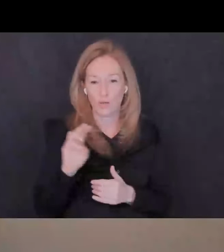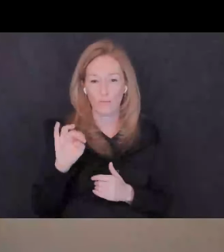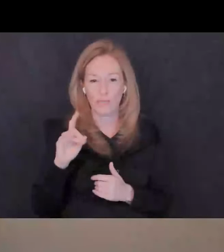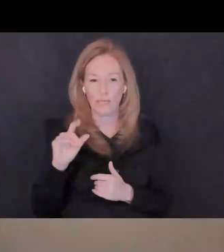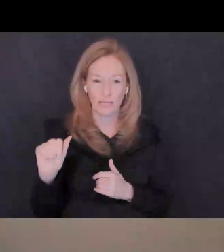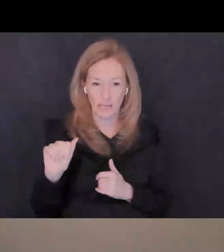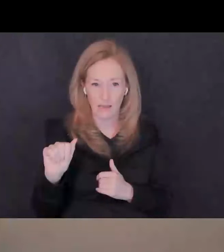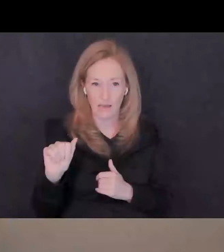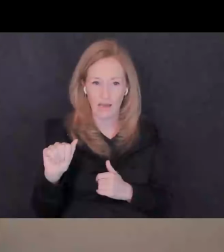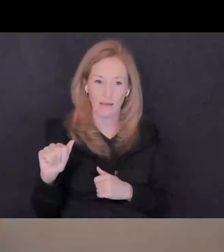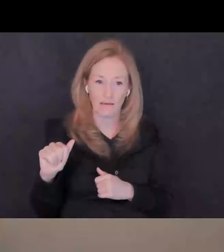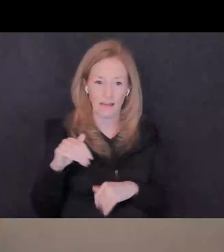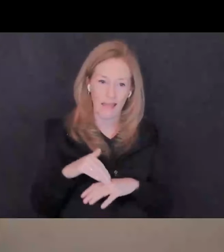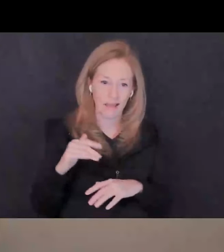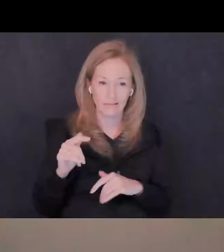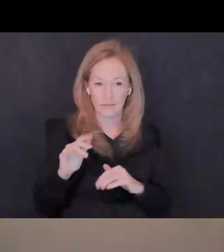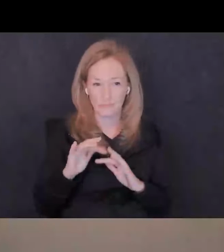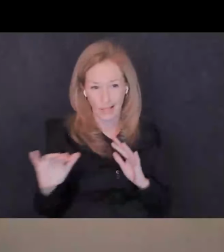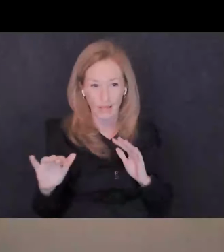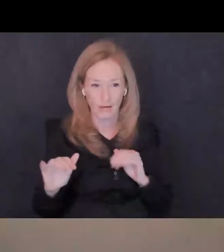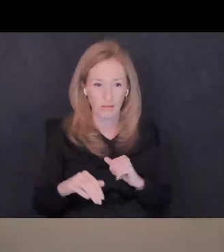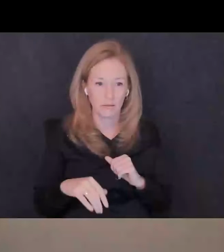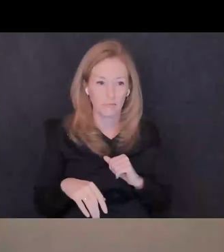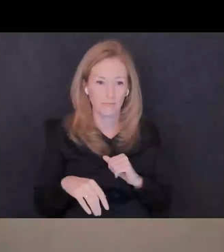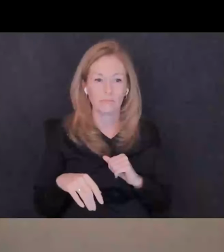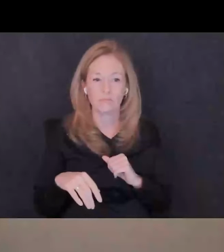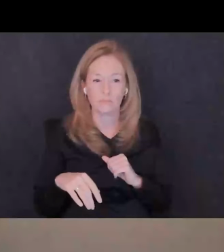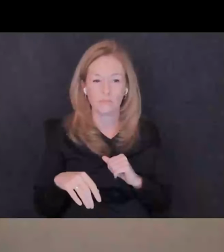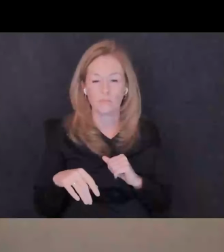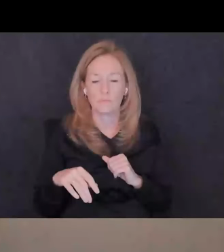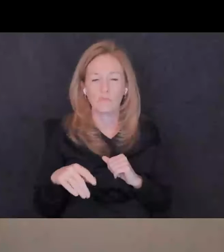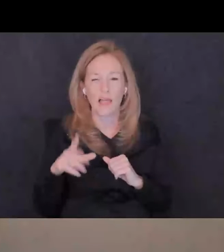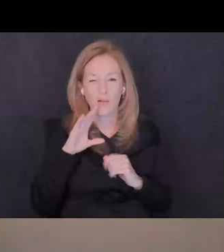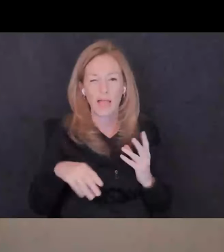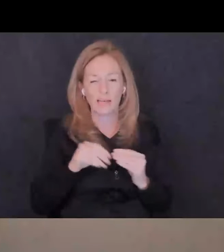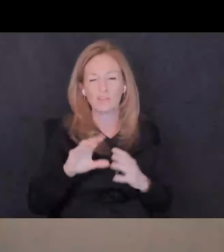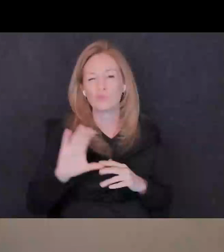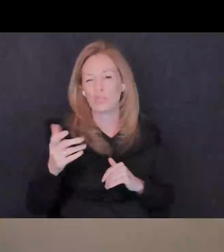newmedia@samhsa.hhs.gov, and I'll put that in the chat after I finish talking. This is only for if you